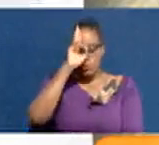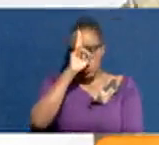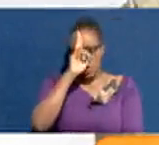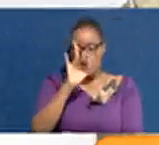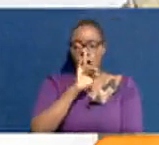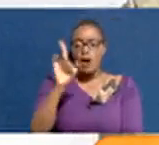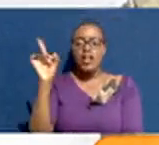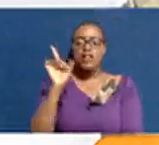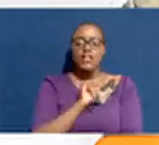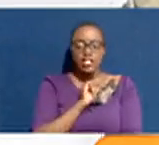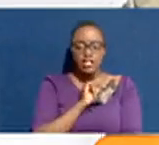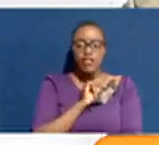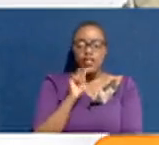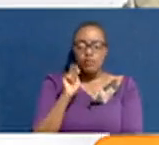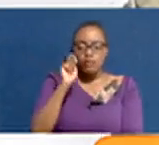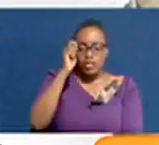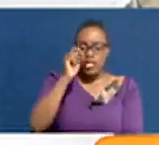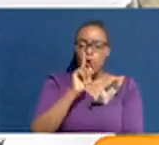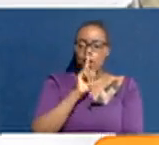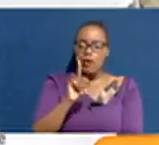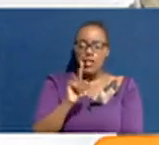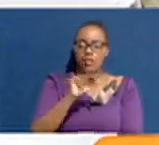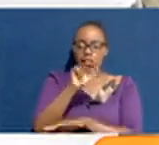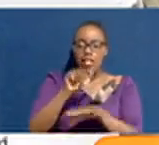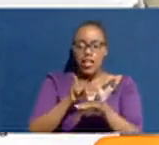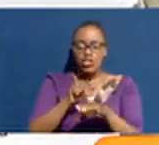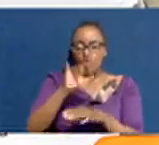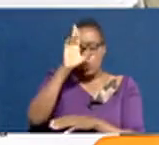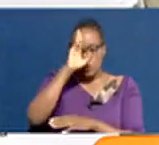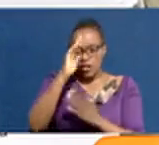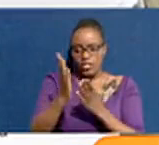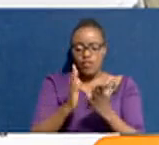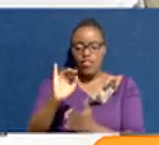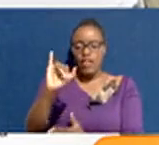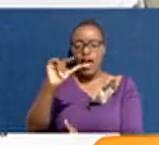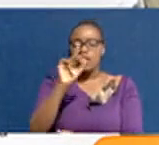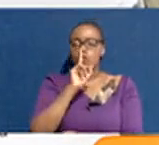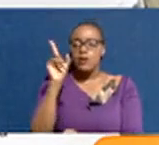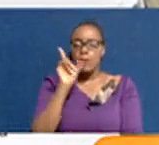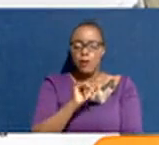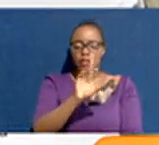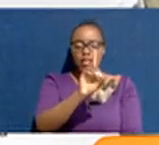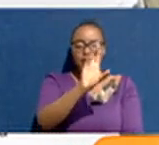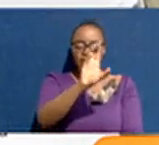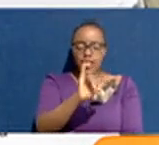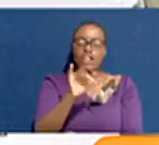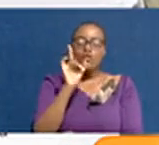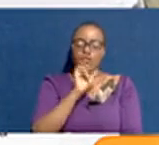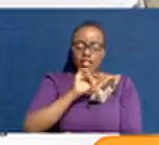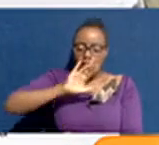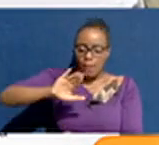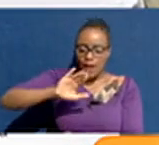further instructions on the President's directives to the National Police Service. The IG directed the DCI to finalize pending